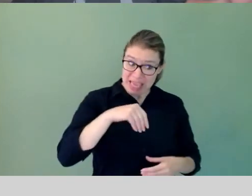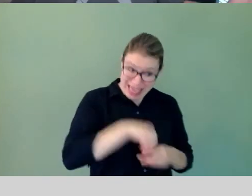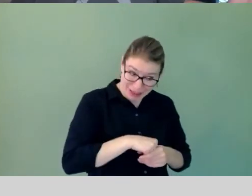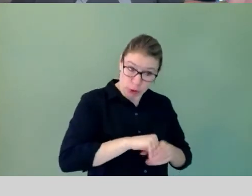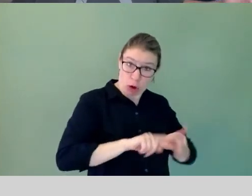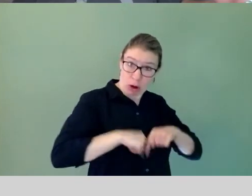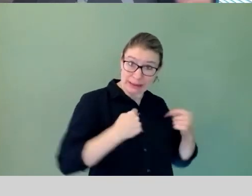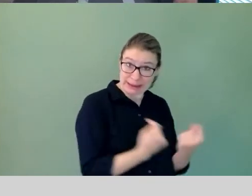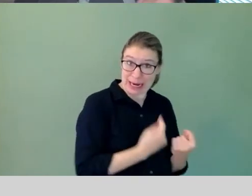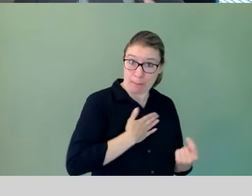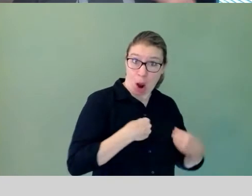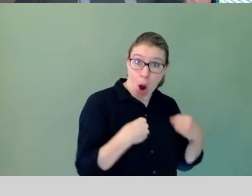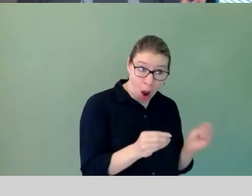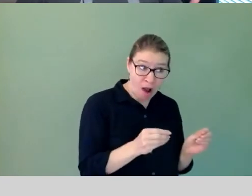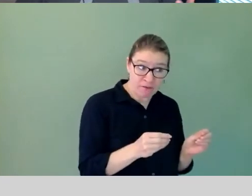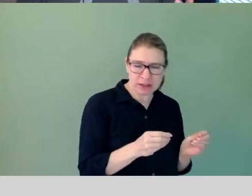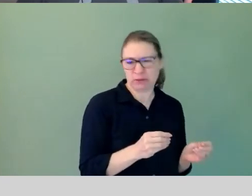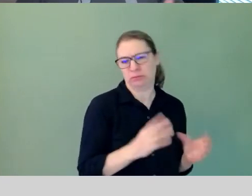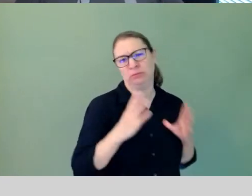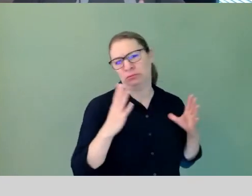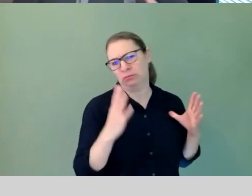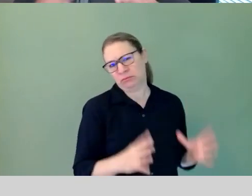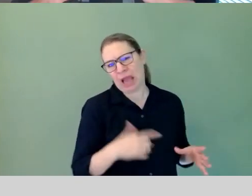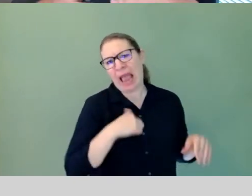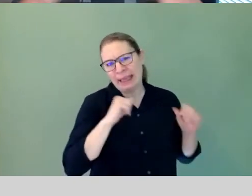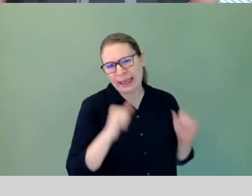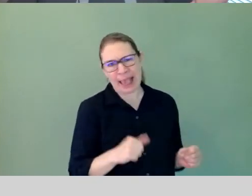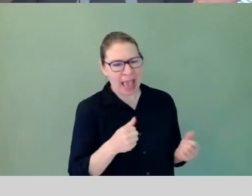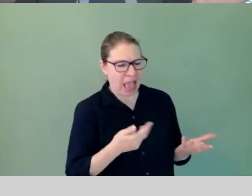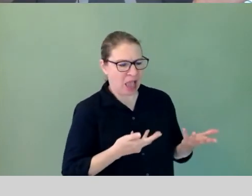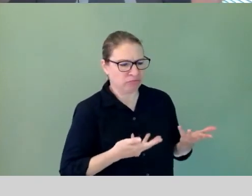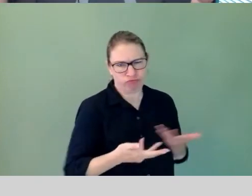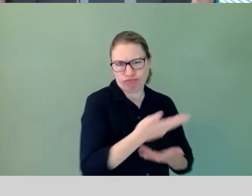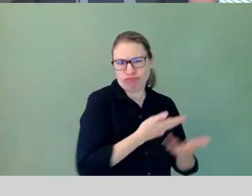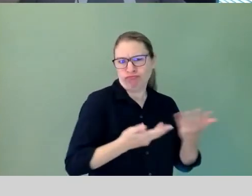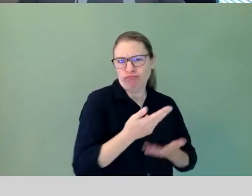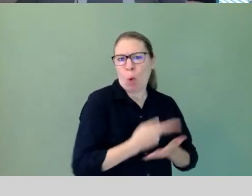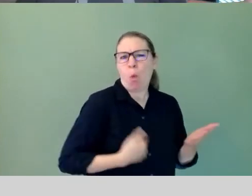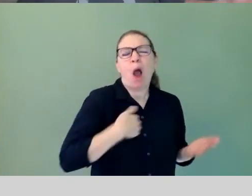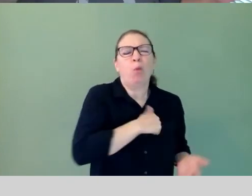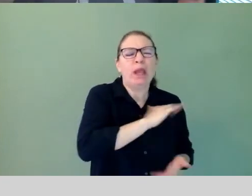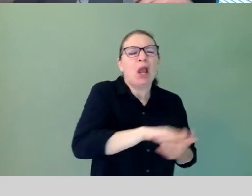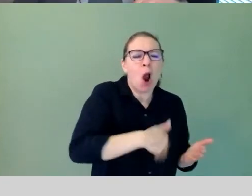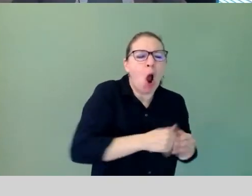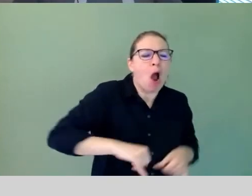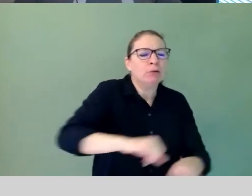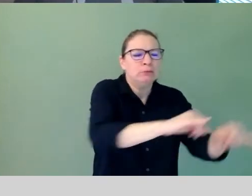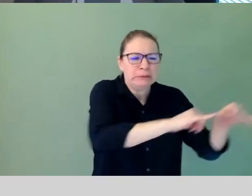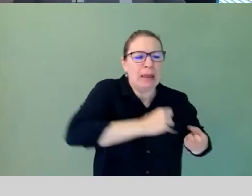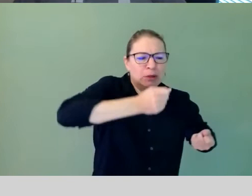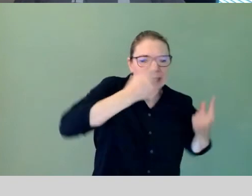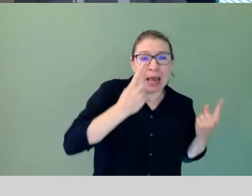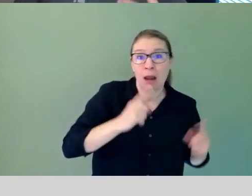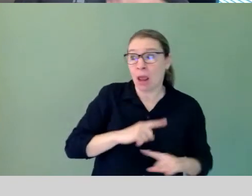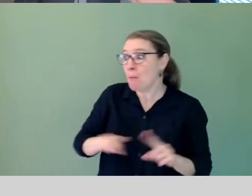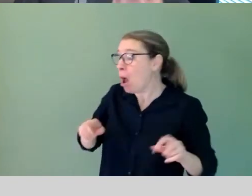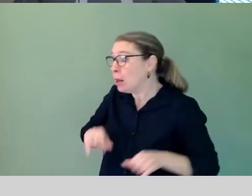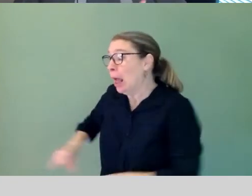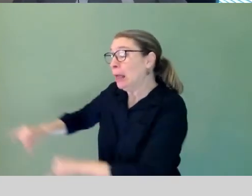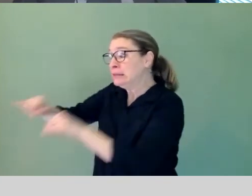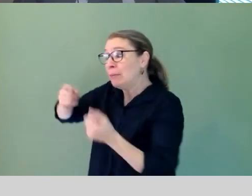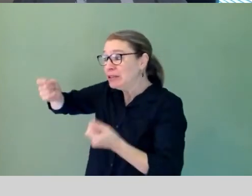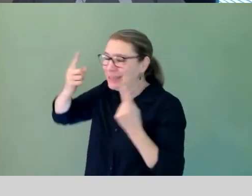and you know that they will get this reference, there's nothing wrong with using it there. But as you go more global, I would use less. Avoid